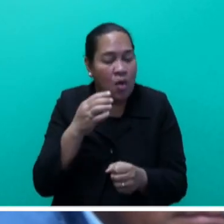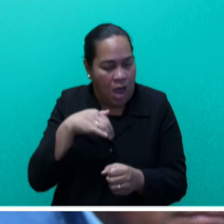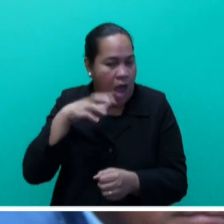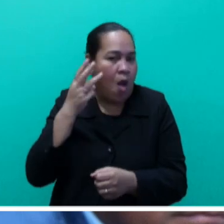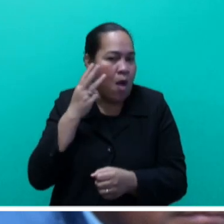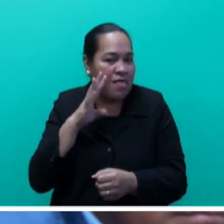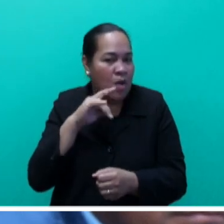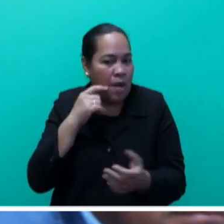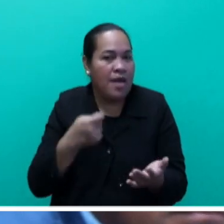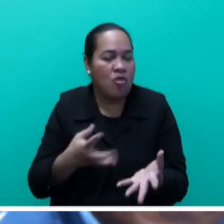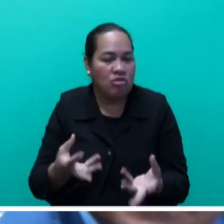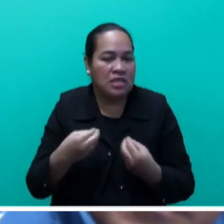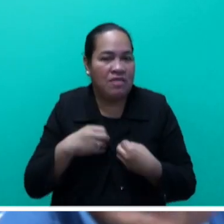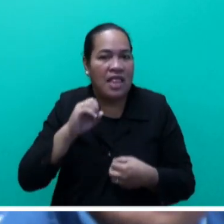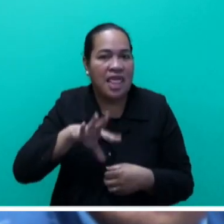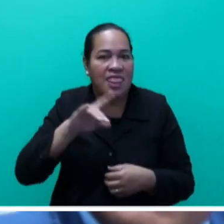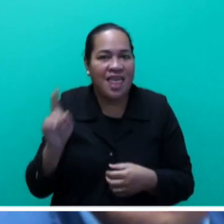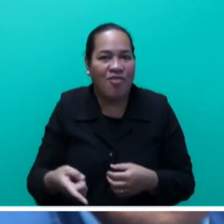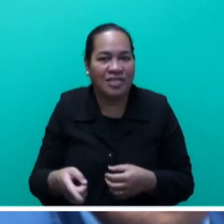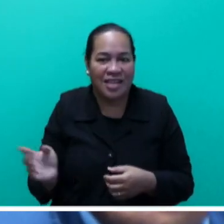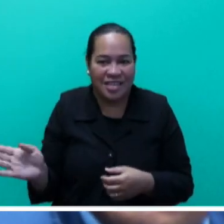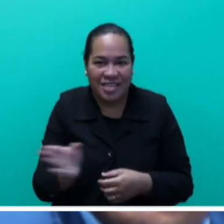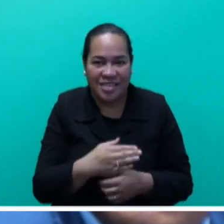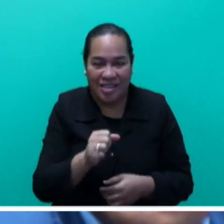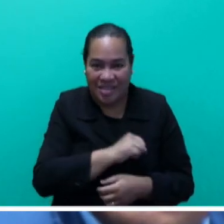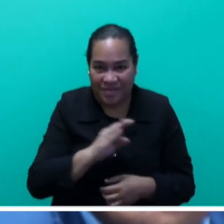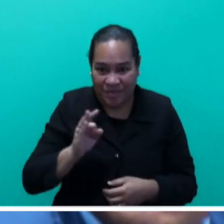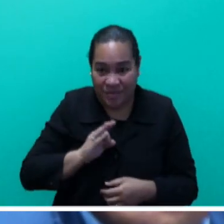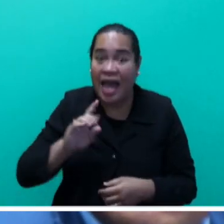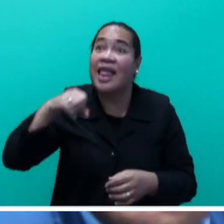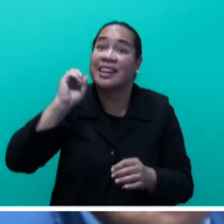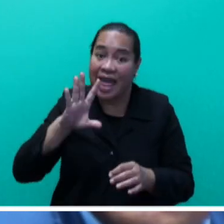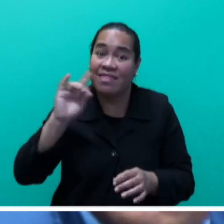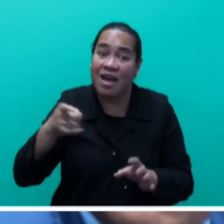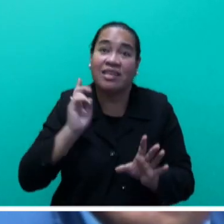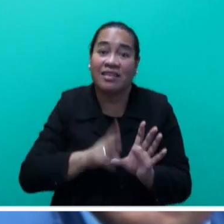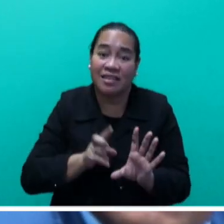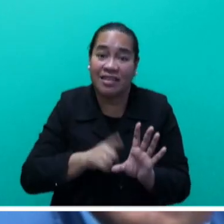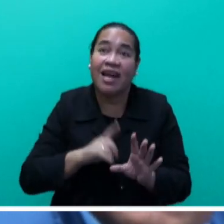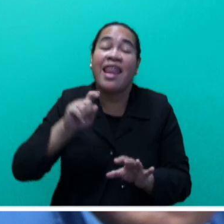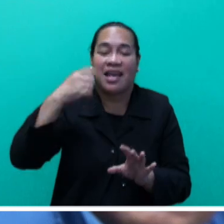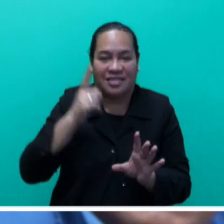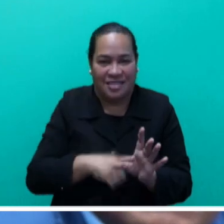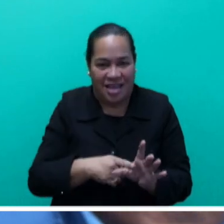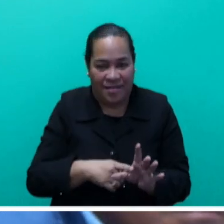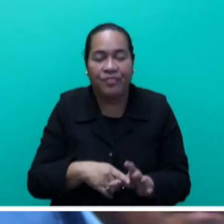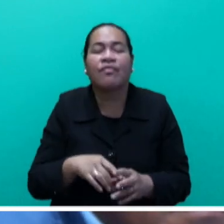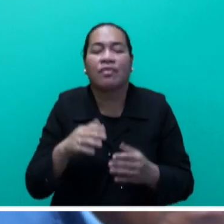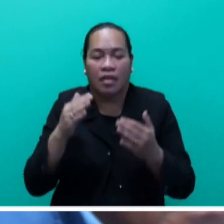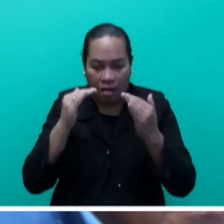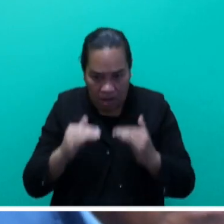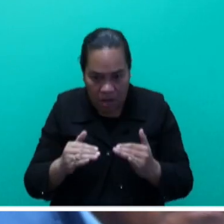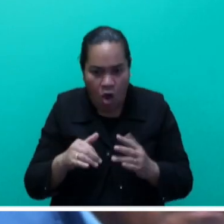in the coming budget and then 10,000 in the following year. Mr. Speaker, we have also activated